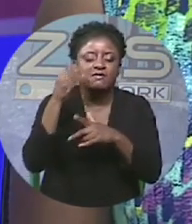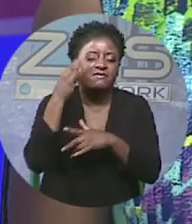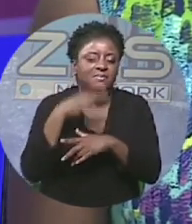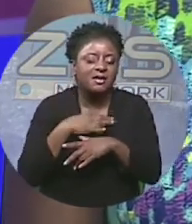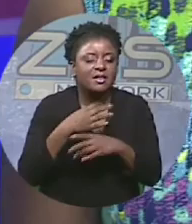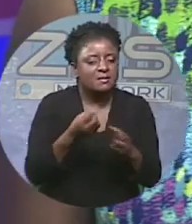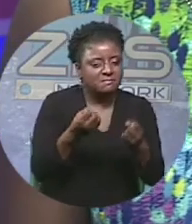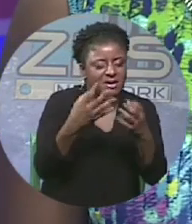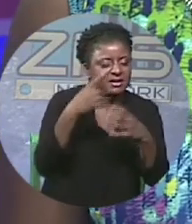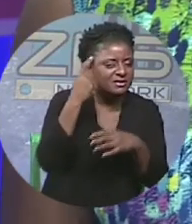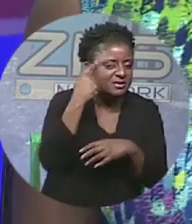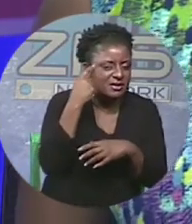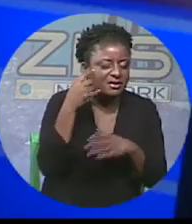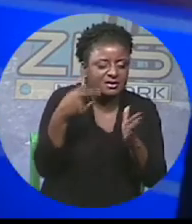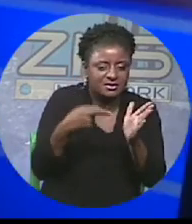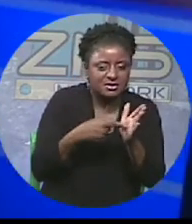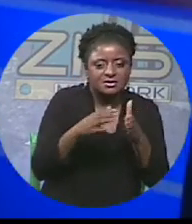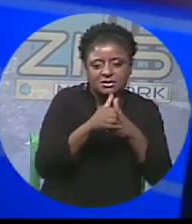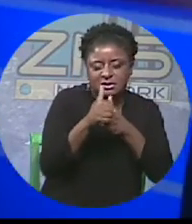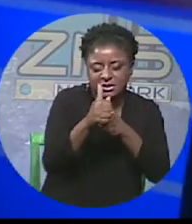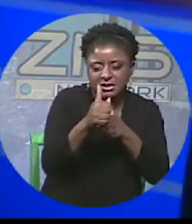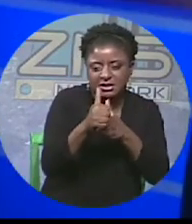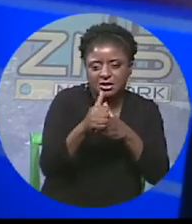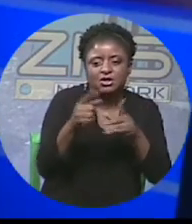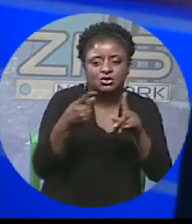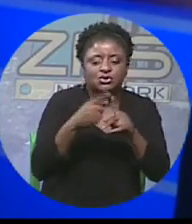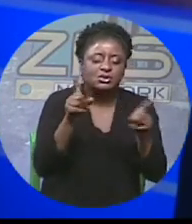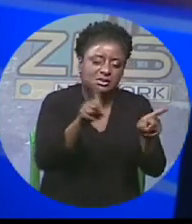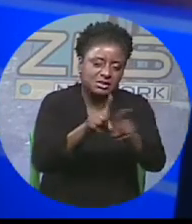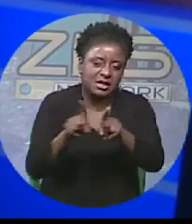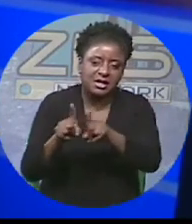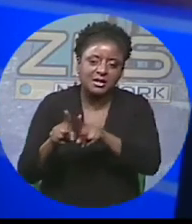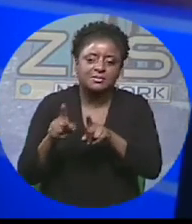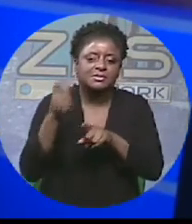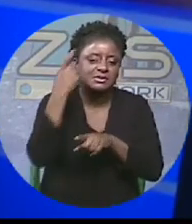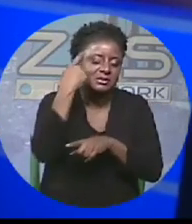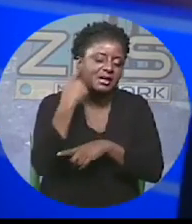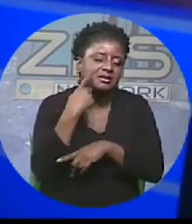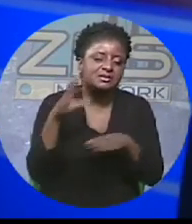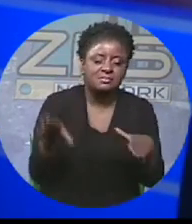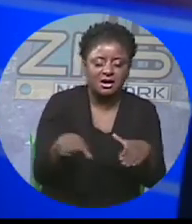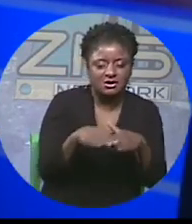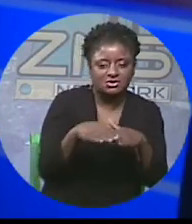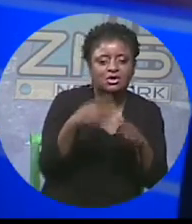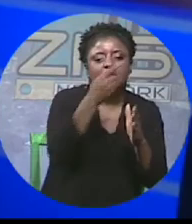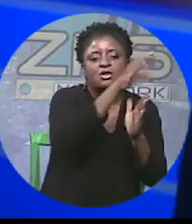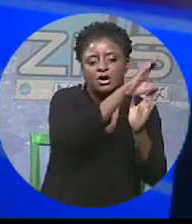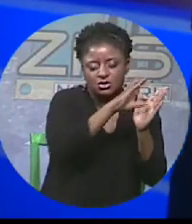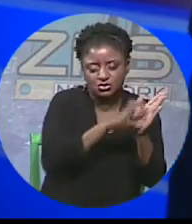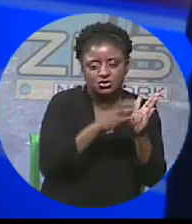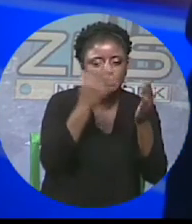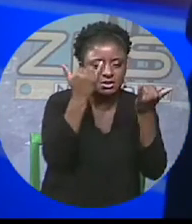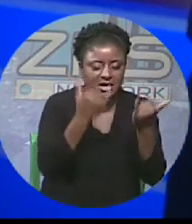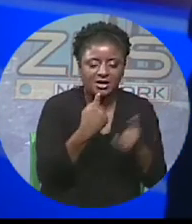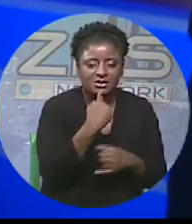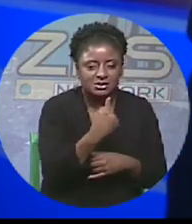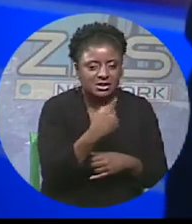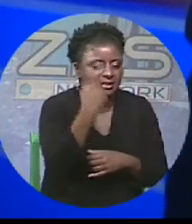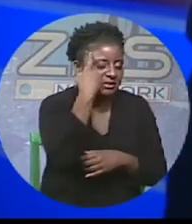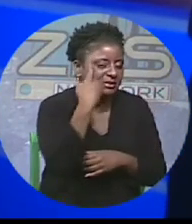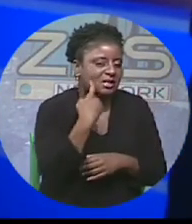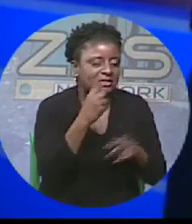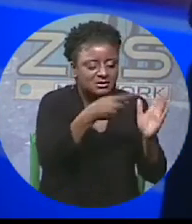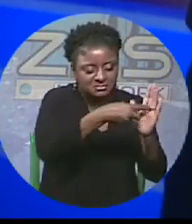same-sex marriages. The Constitution will now say that sex means being male